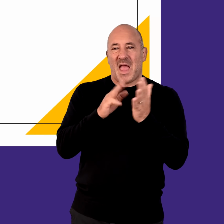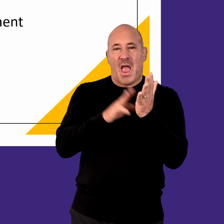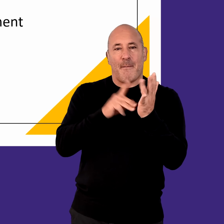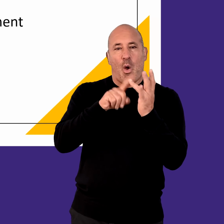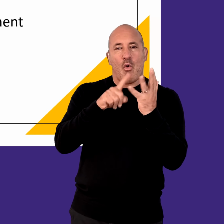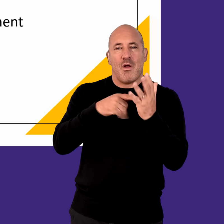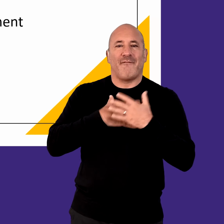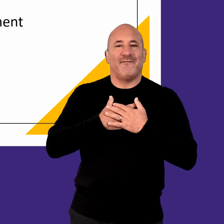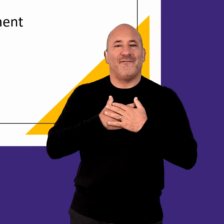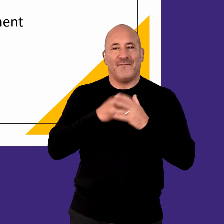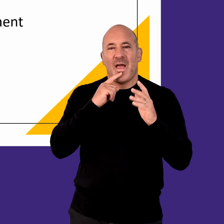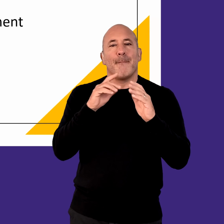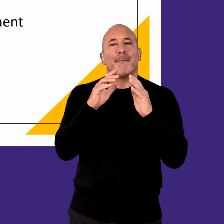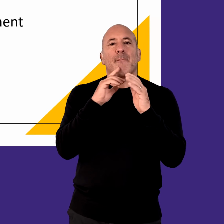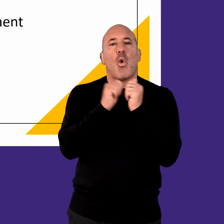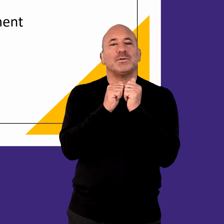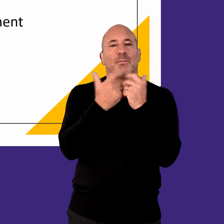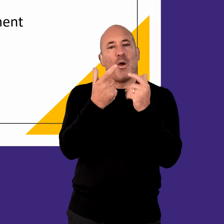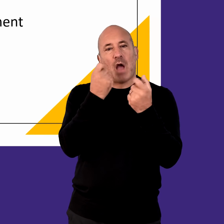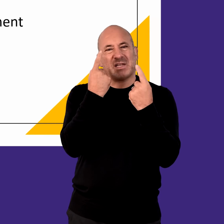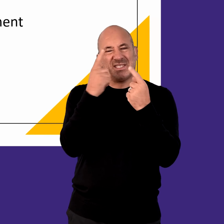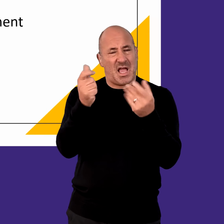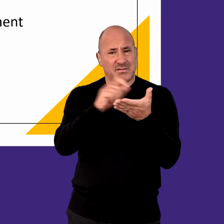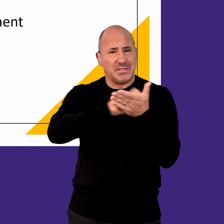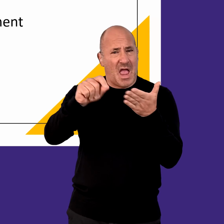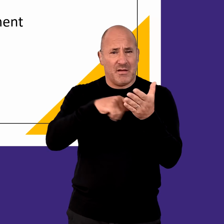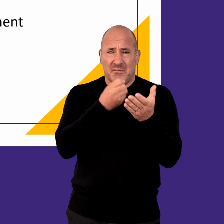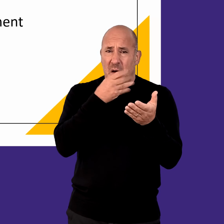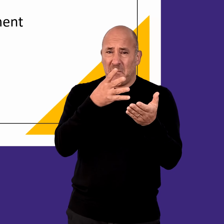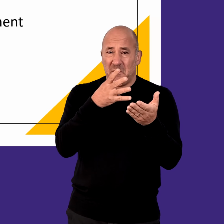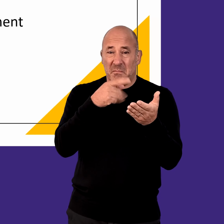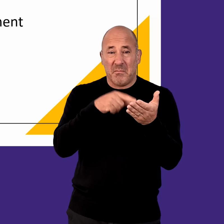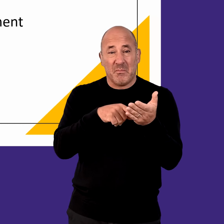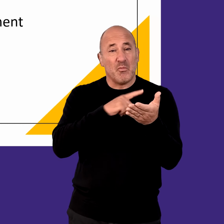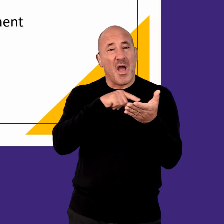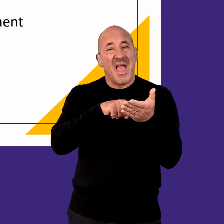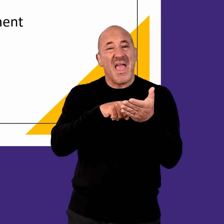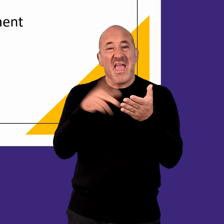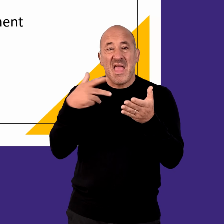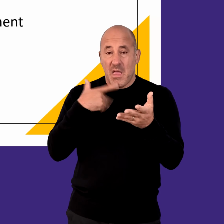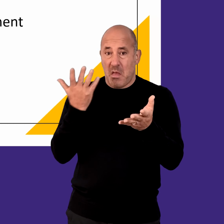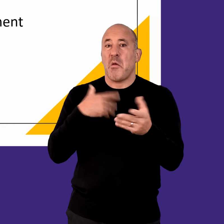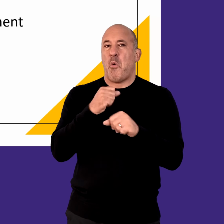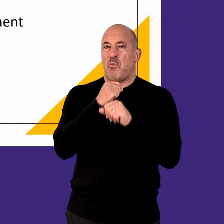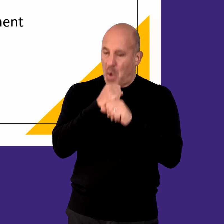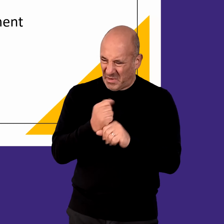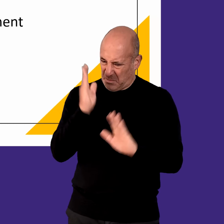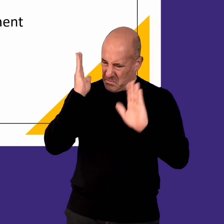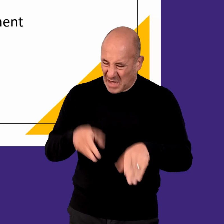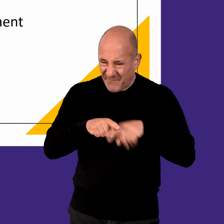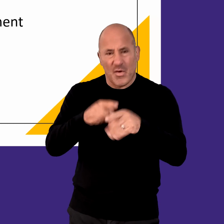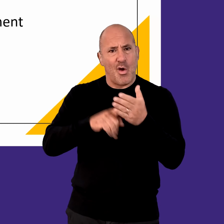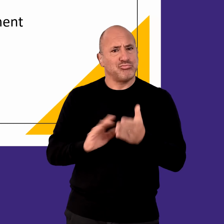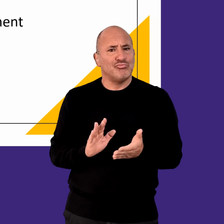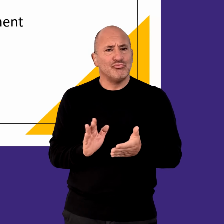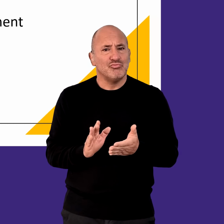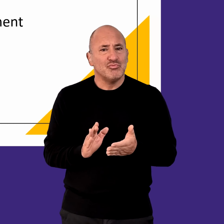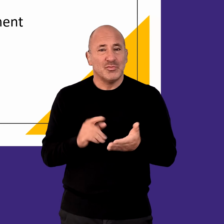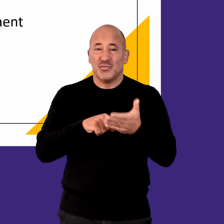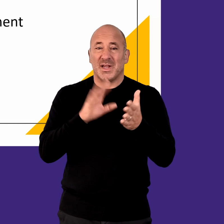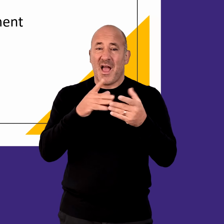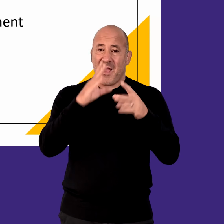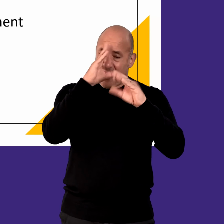And we love MOUs. Memorandum of Understandings are fantastic things. They often don't really commit